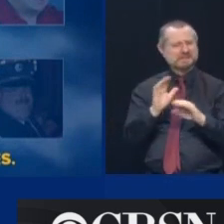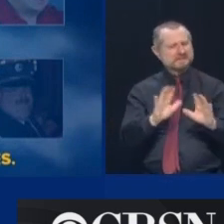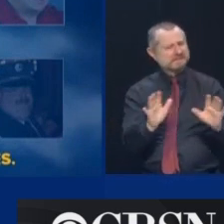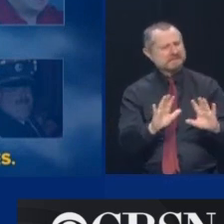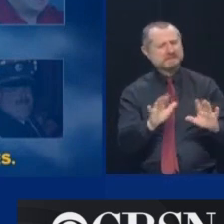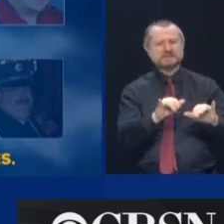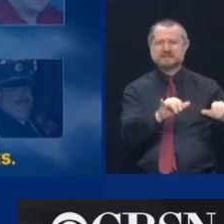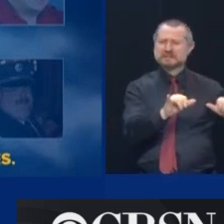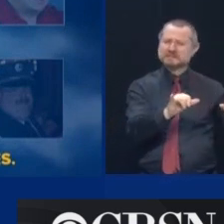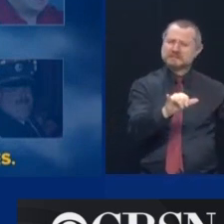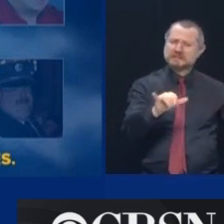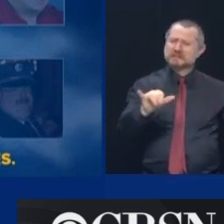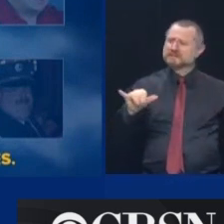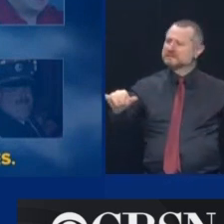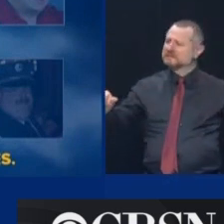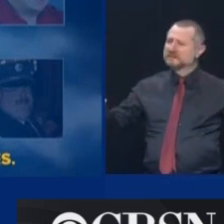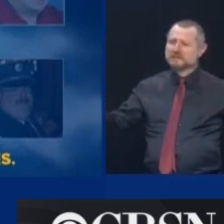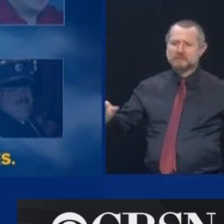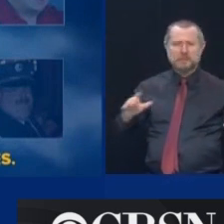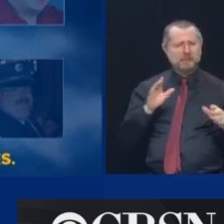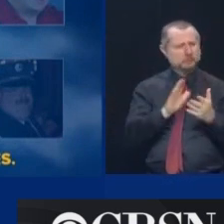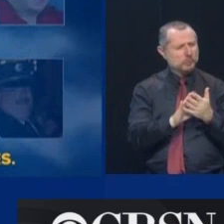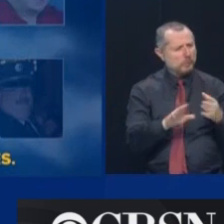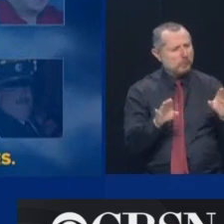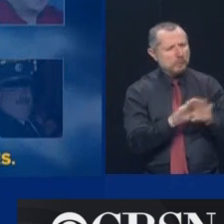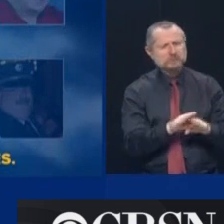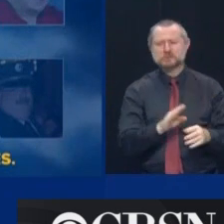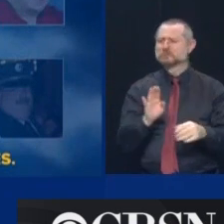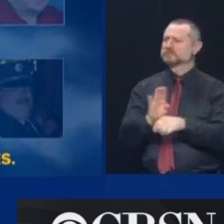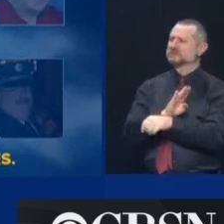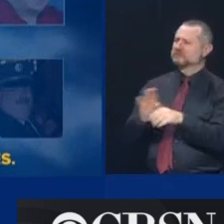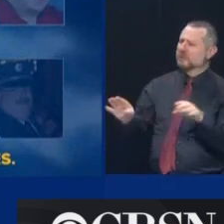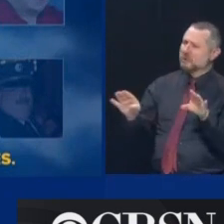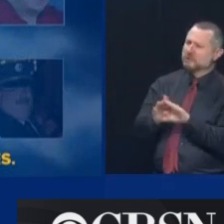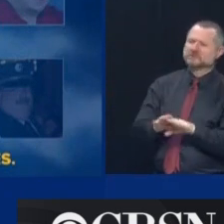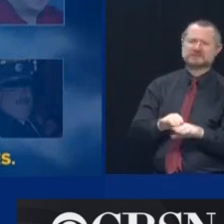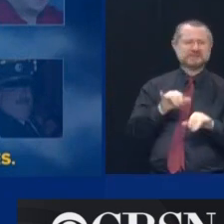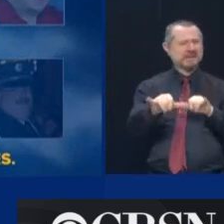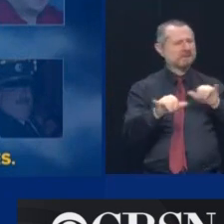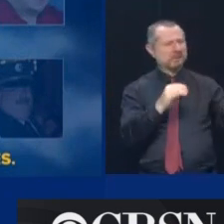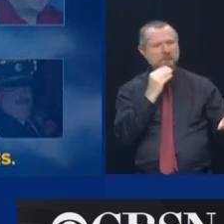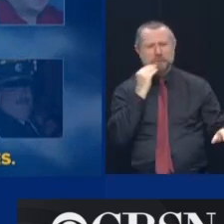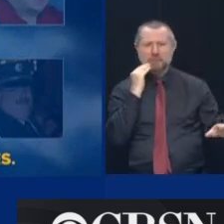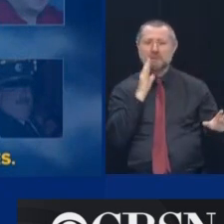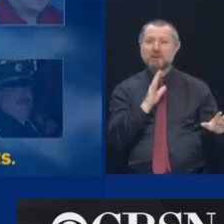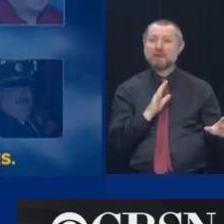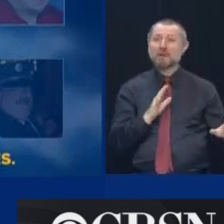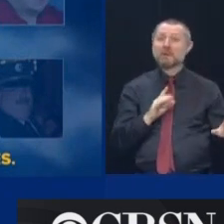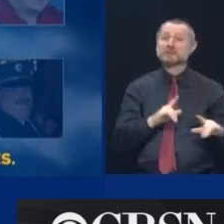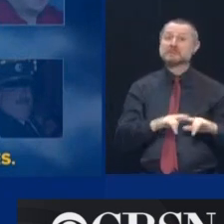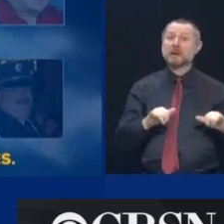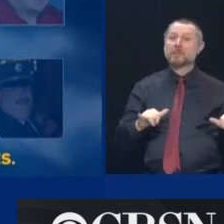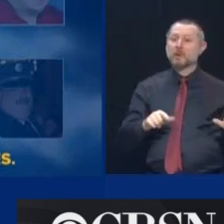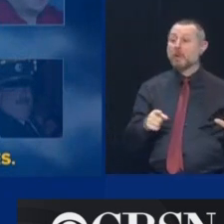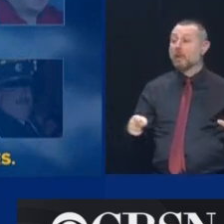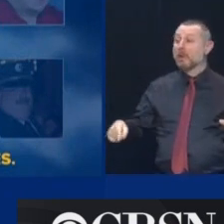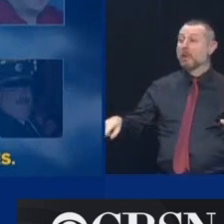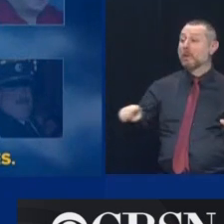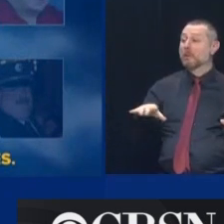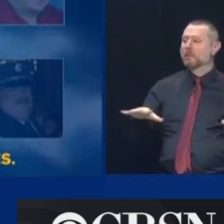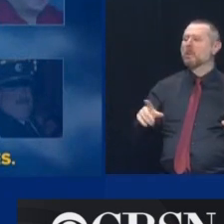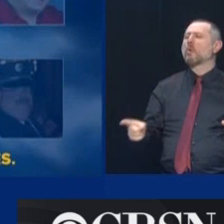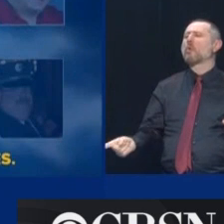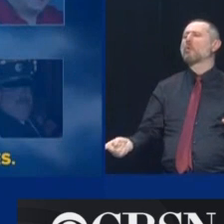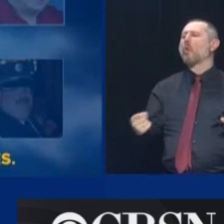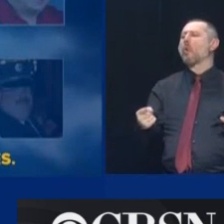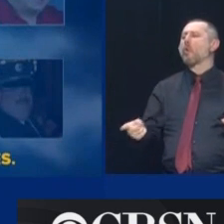children home, close schools, close businesses, stay home, stay home, stay home. But you essential worker,